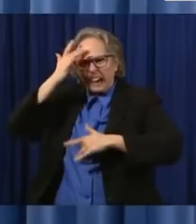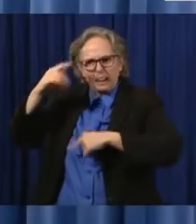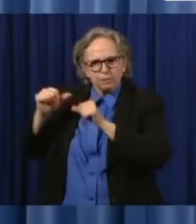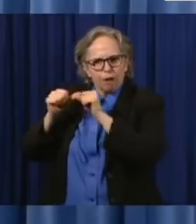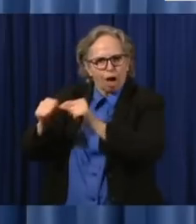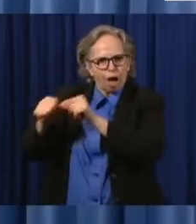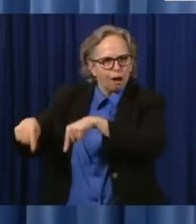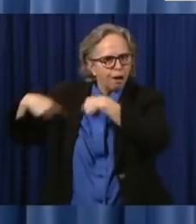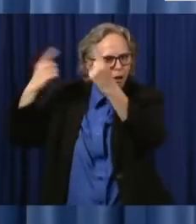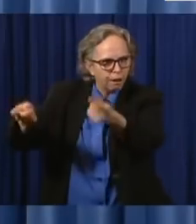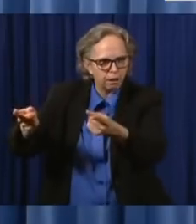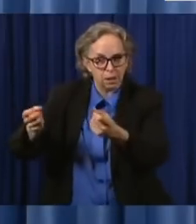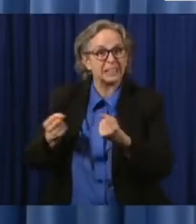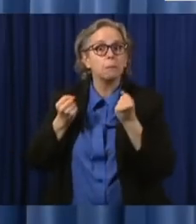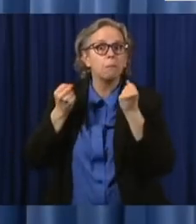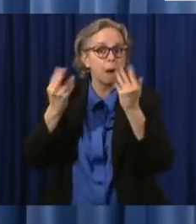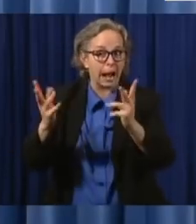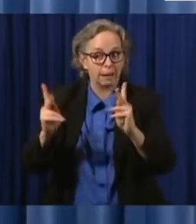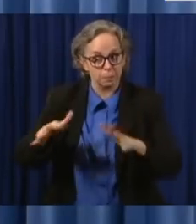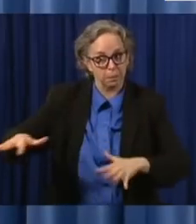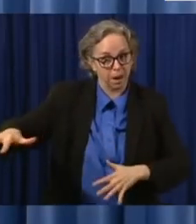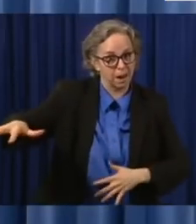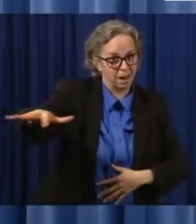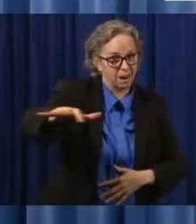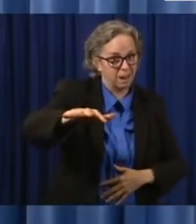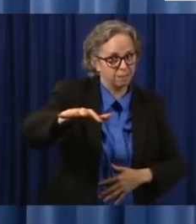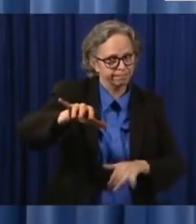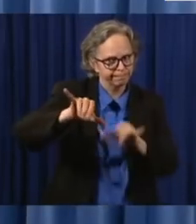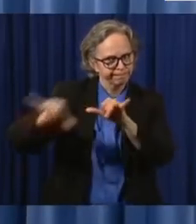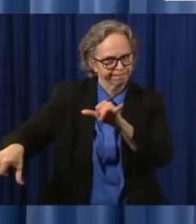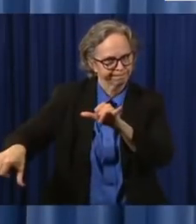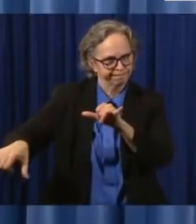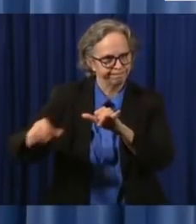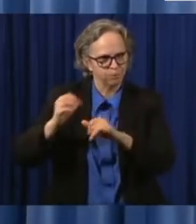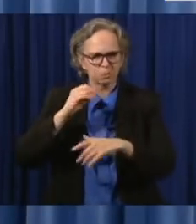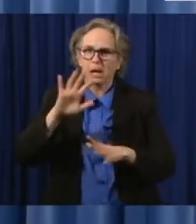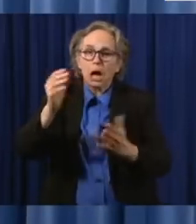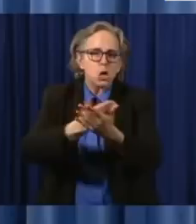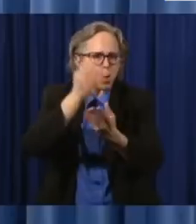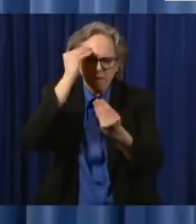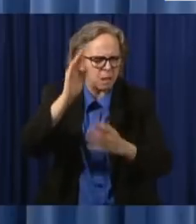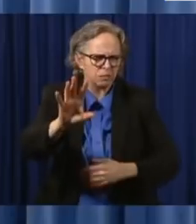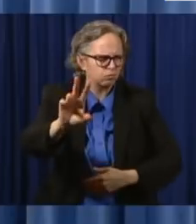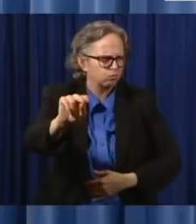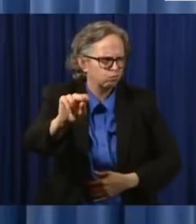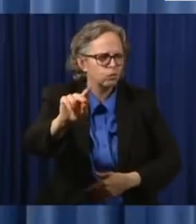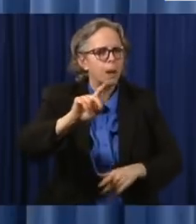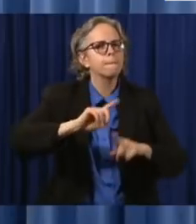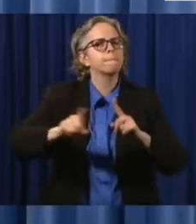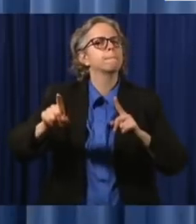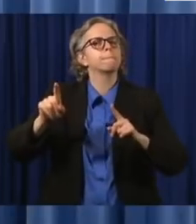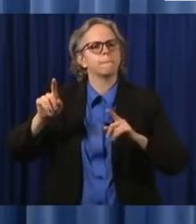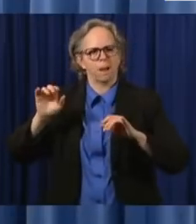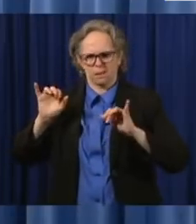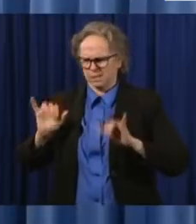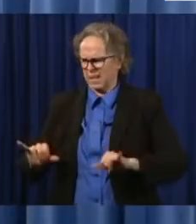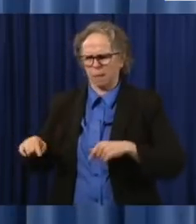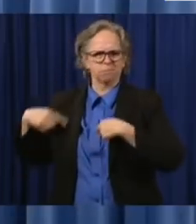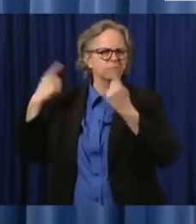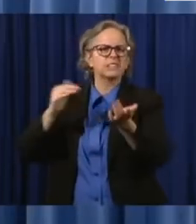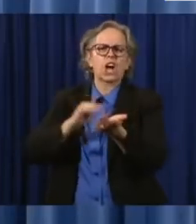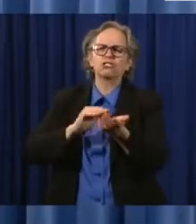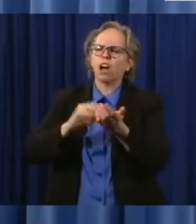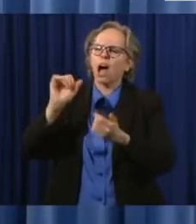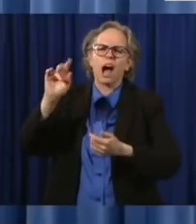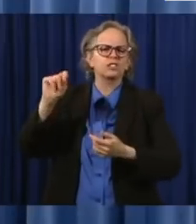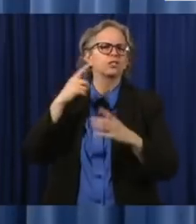we just listed. And again, these are not new. You've heard Dr. Acton talk about these medical conditions many, many,